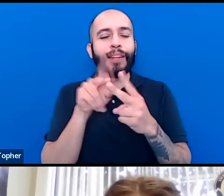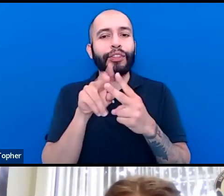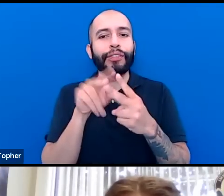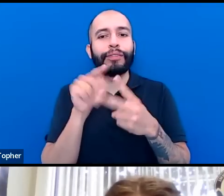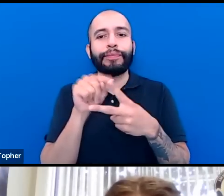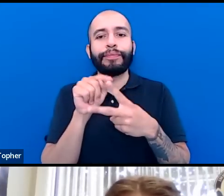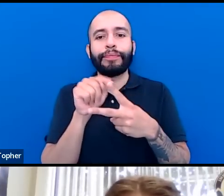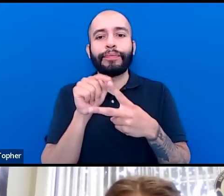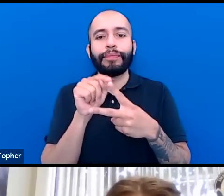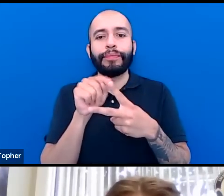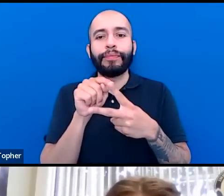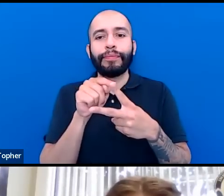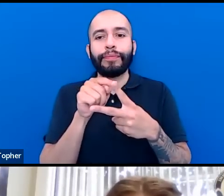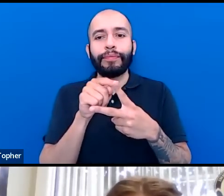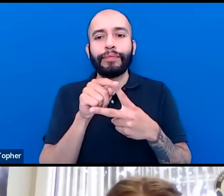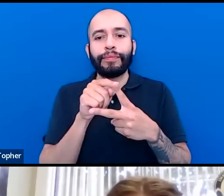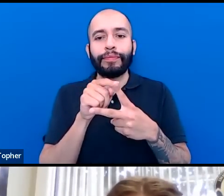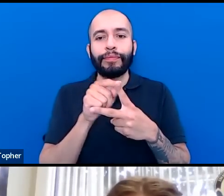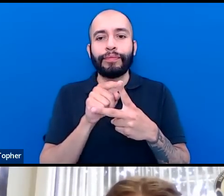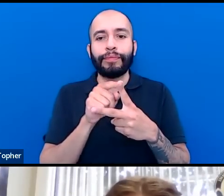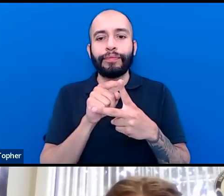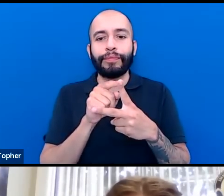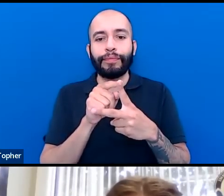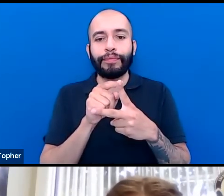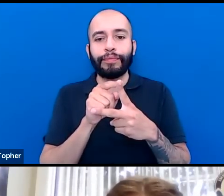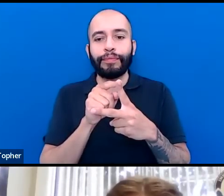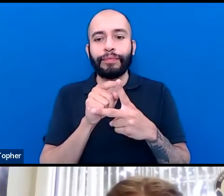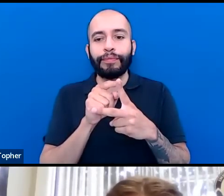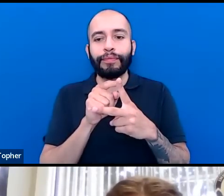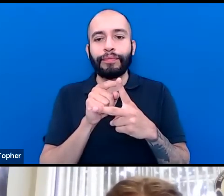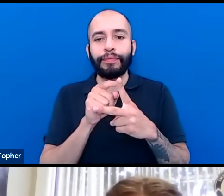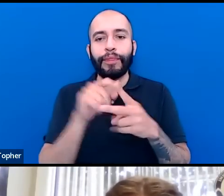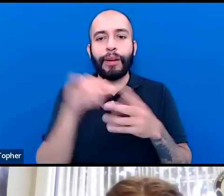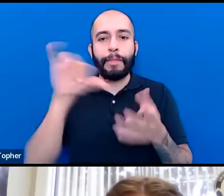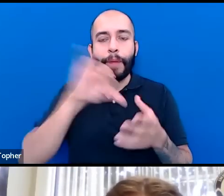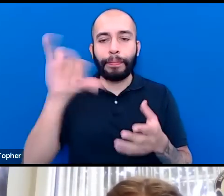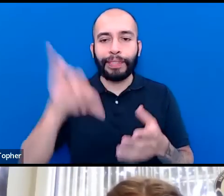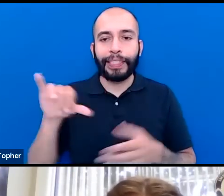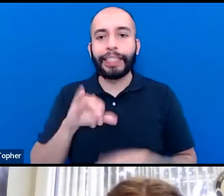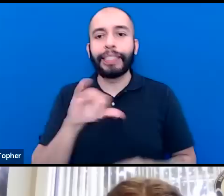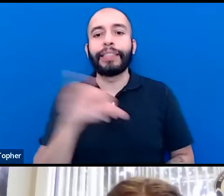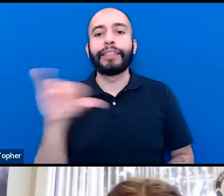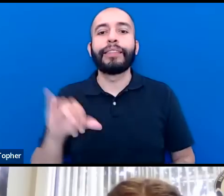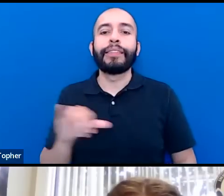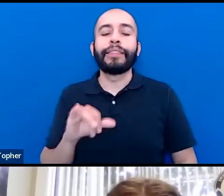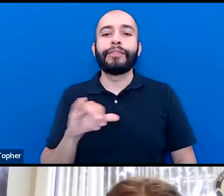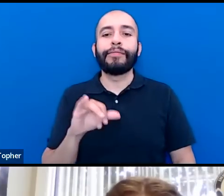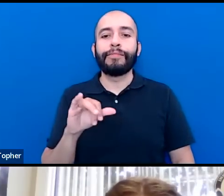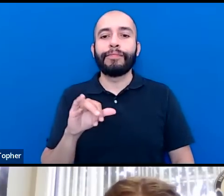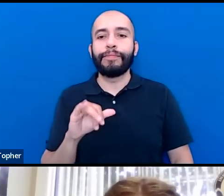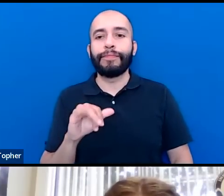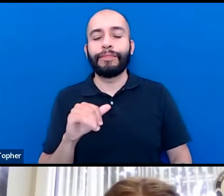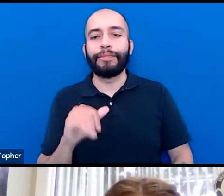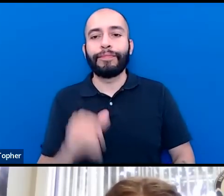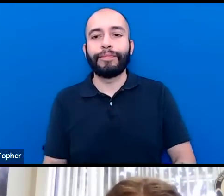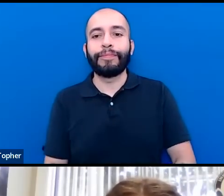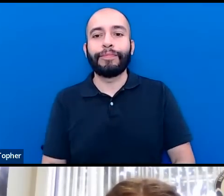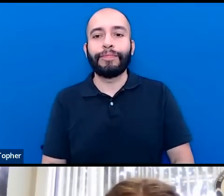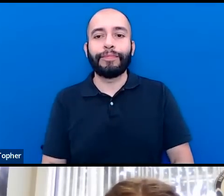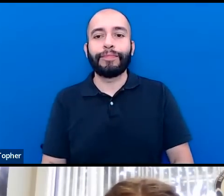this? And, you know, other than the fact that they've seen it done first by you folks in Buffalo and increasingly around the country.